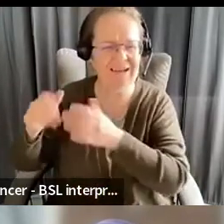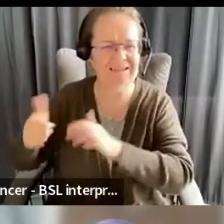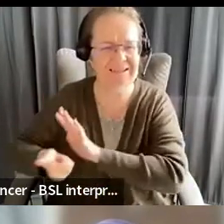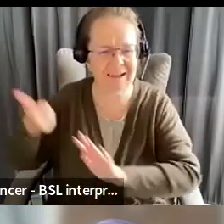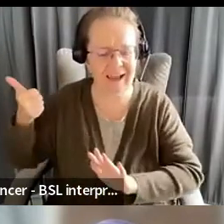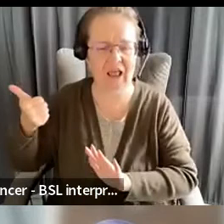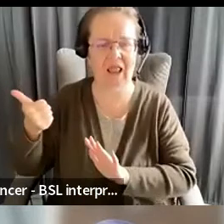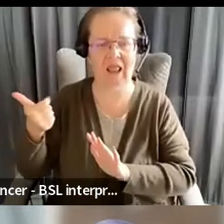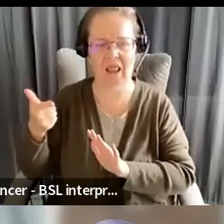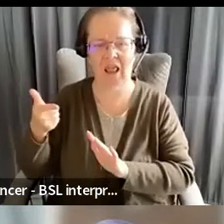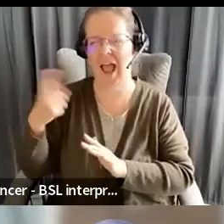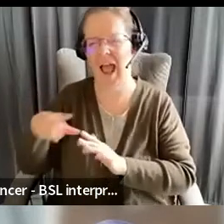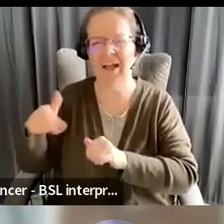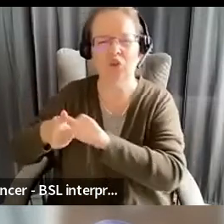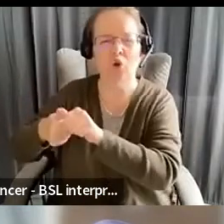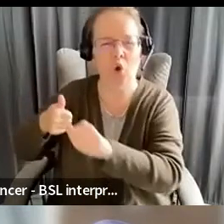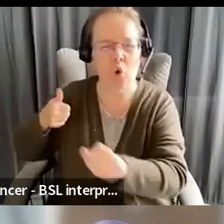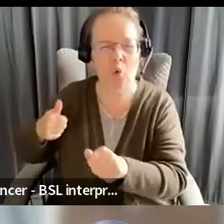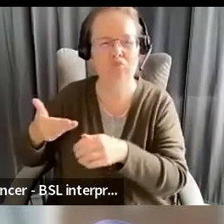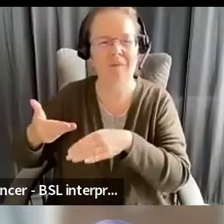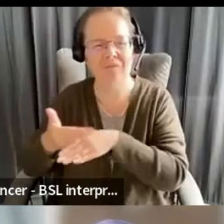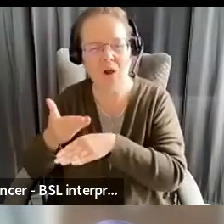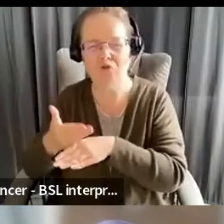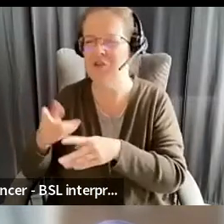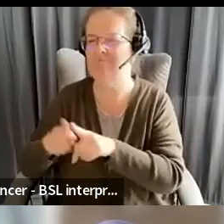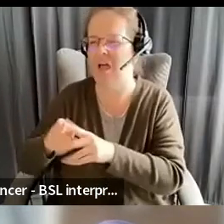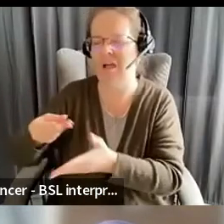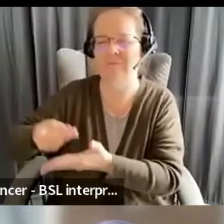also, you know, into our corporate functions like finance, HR,